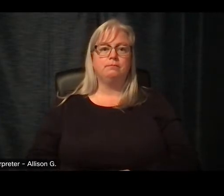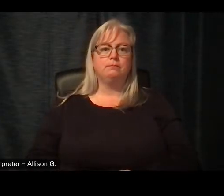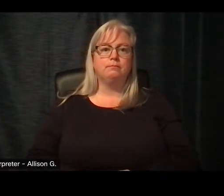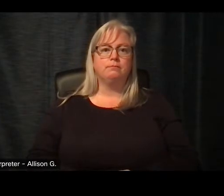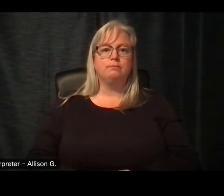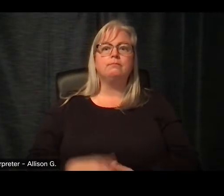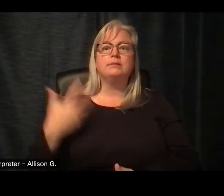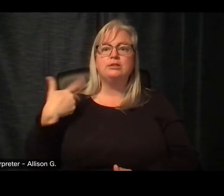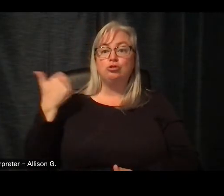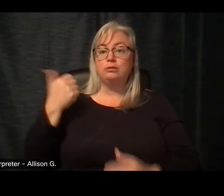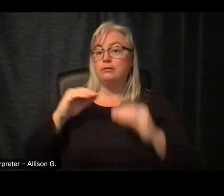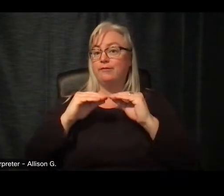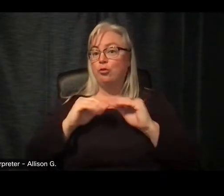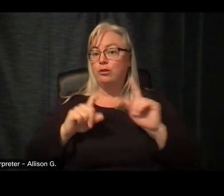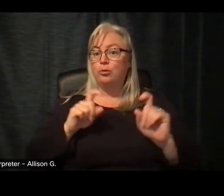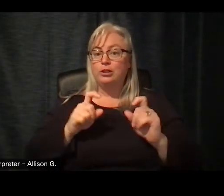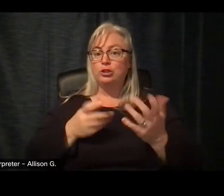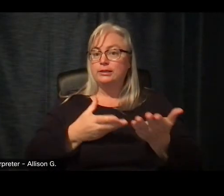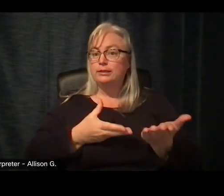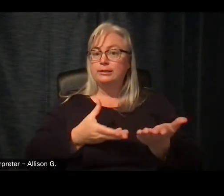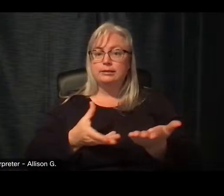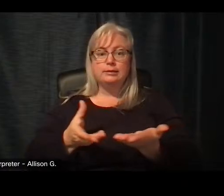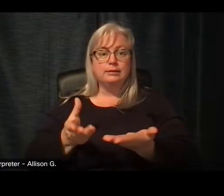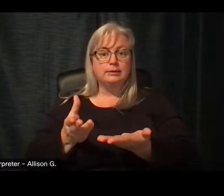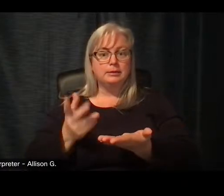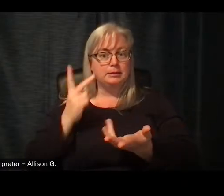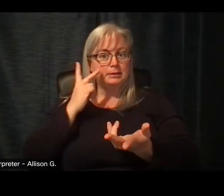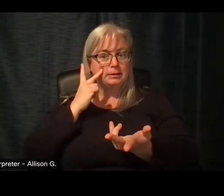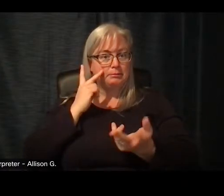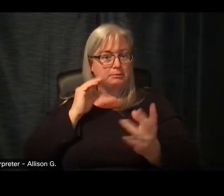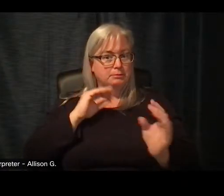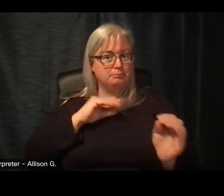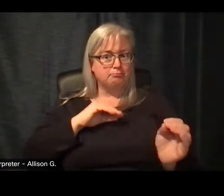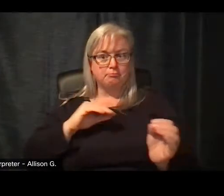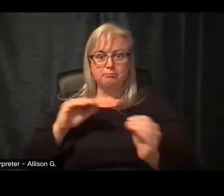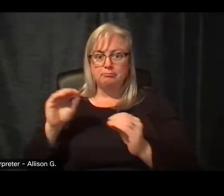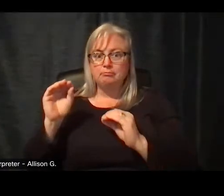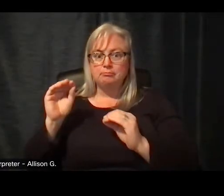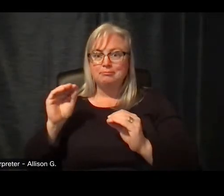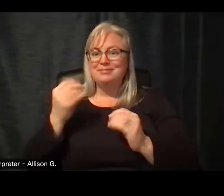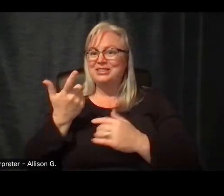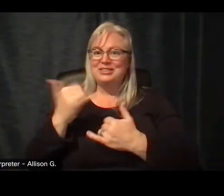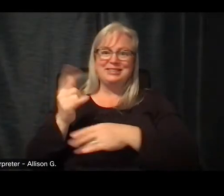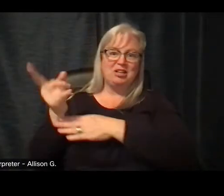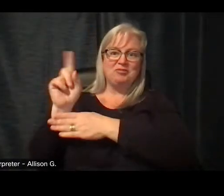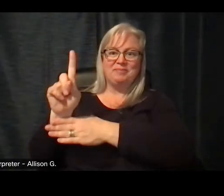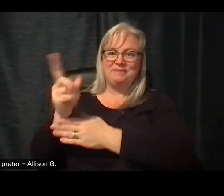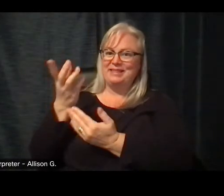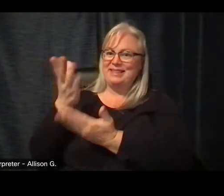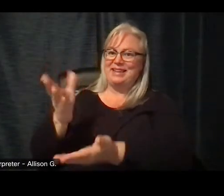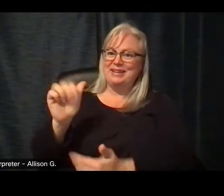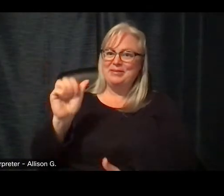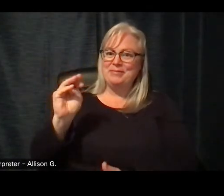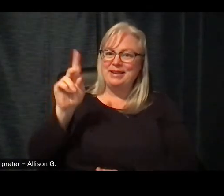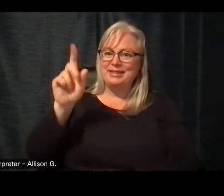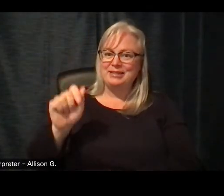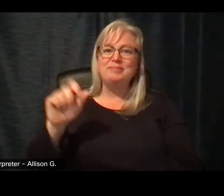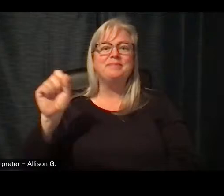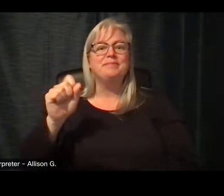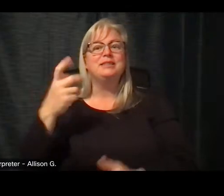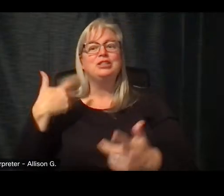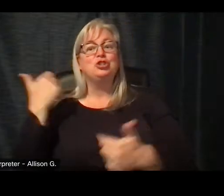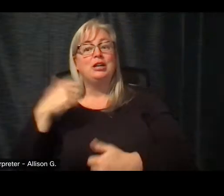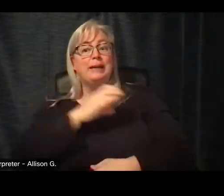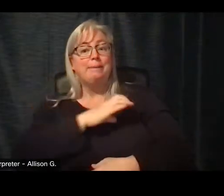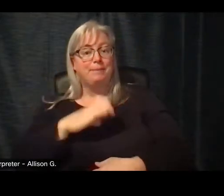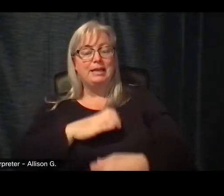Further questions? All right, not seeing any. You're still up. So yes, Chair and Committee, I